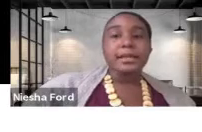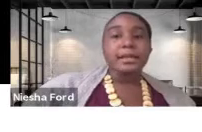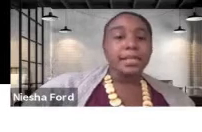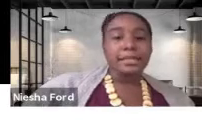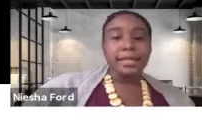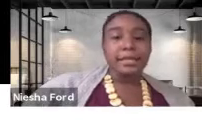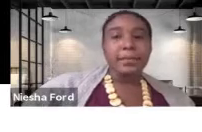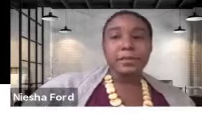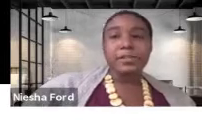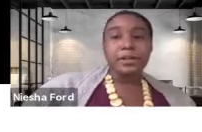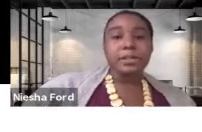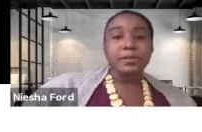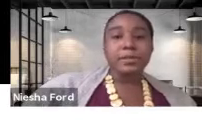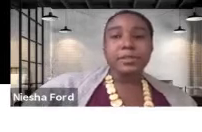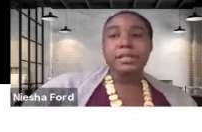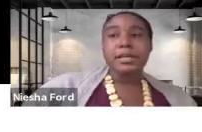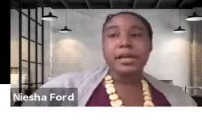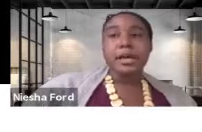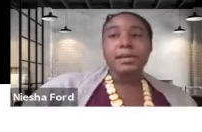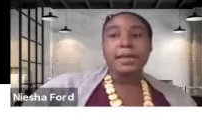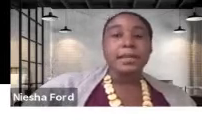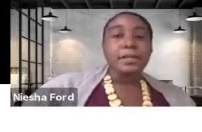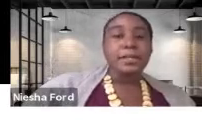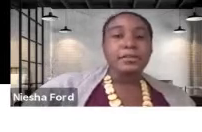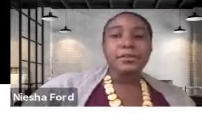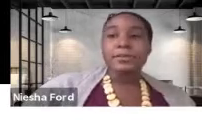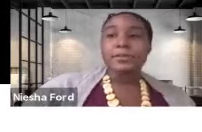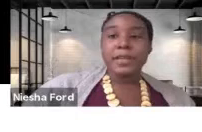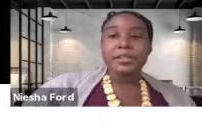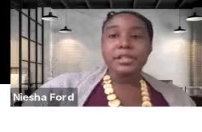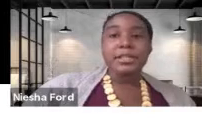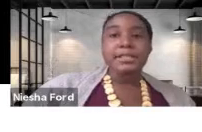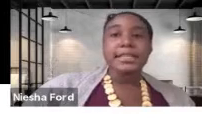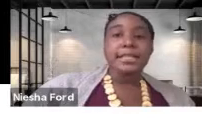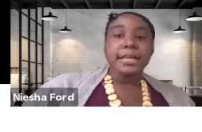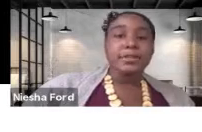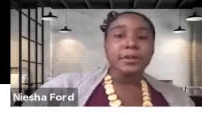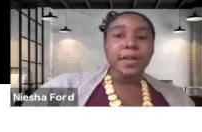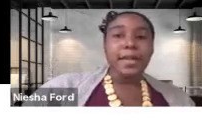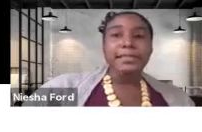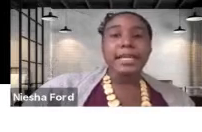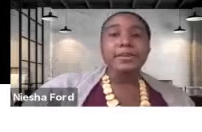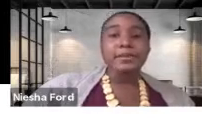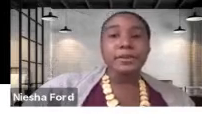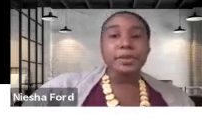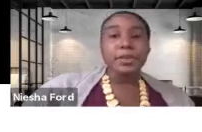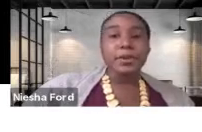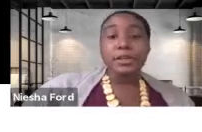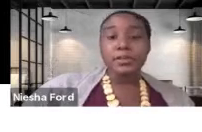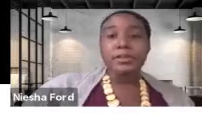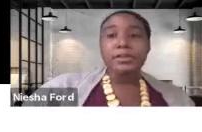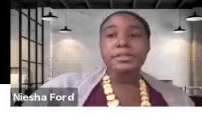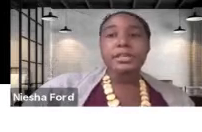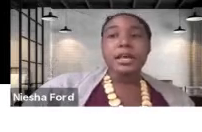is collect data about your target users. And that can be done through observation, sending out surveys, interviewing